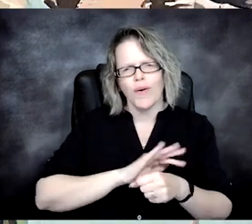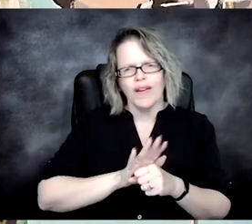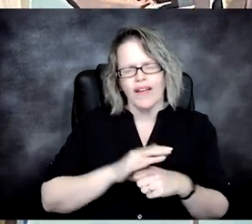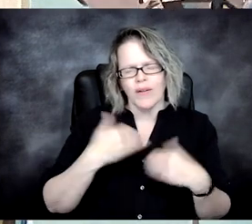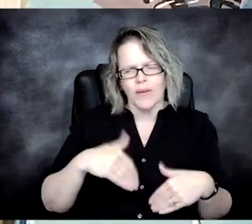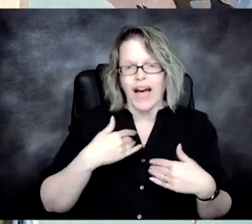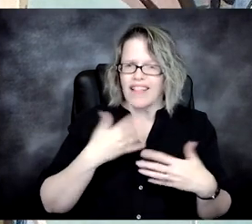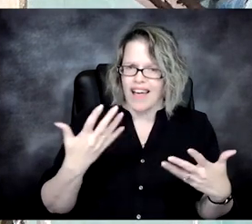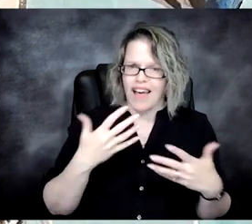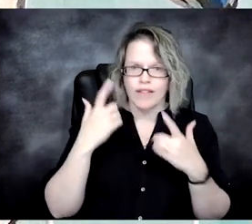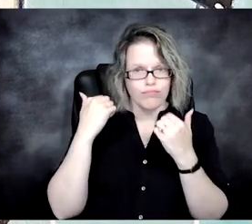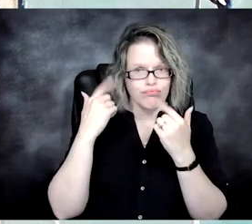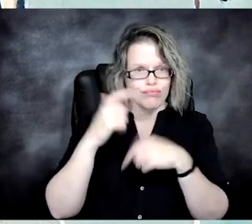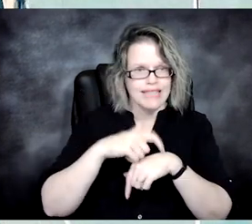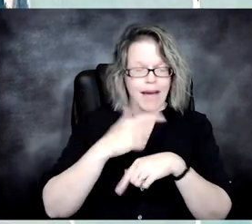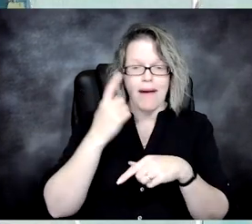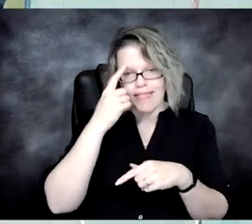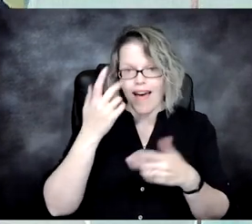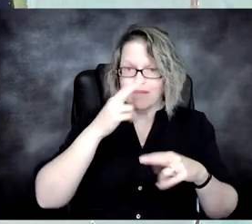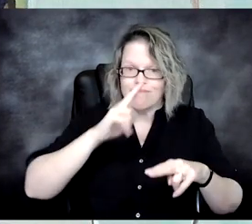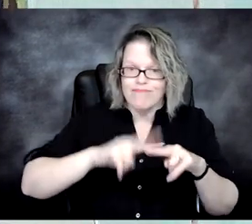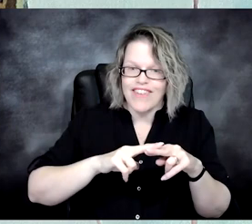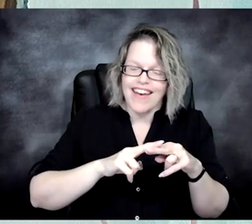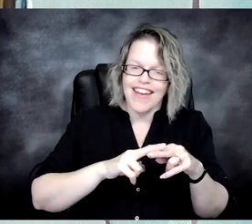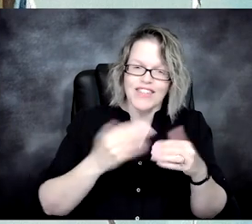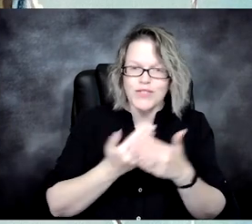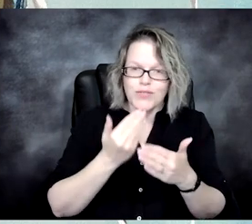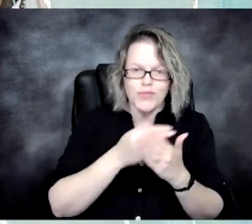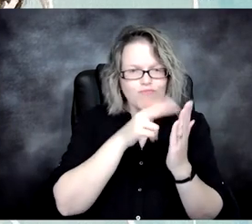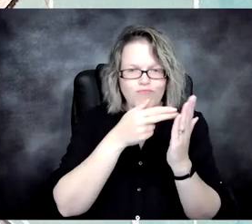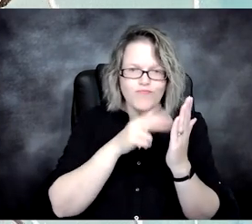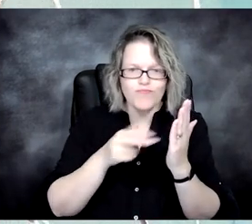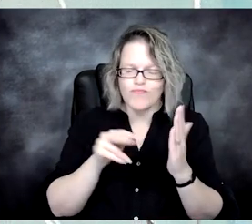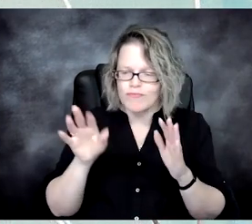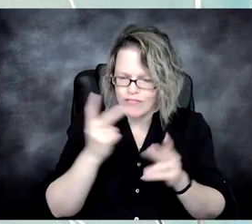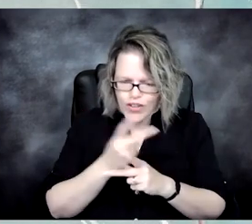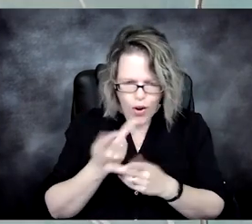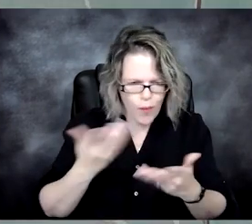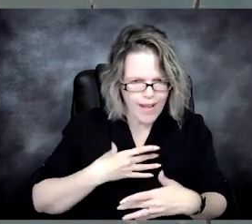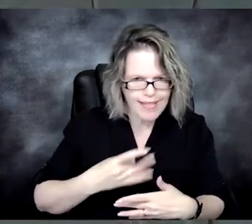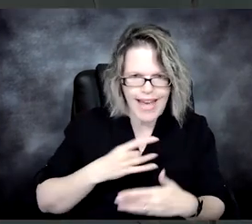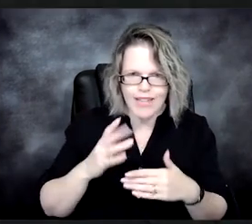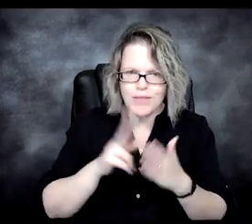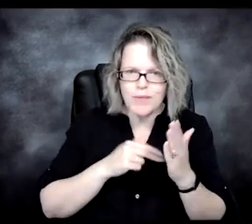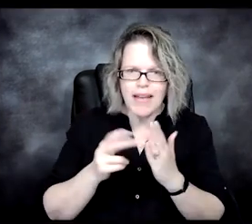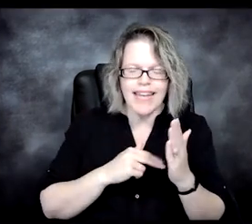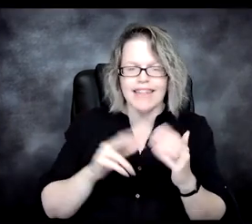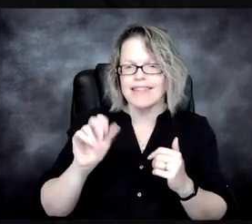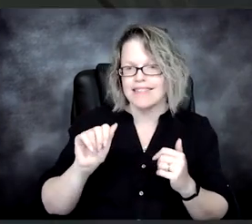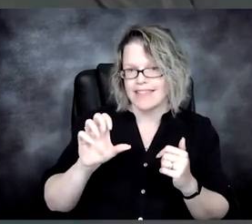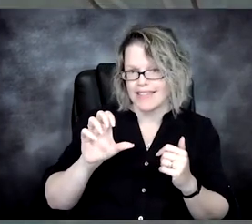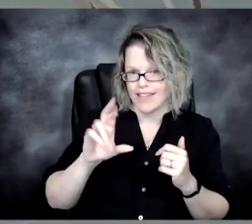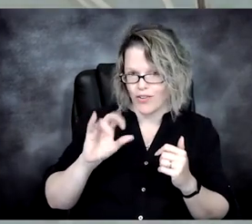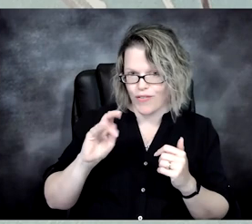free time, so I thought it might be fun to play around with some mediums and find out what I liked to paint with. I found out I really like acrylic paints,